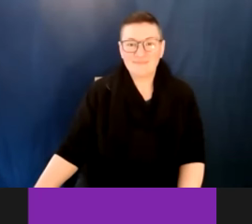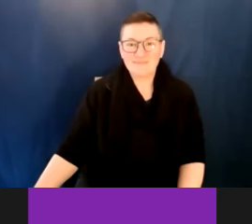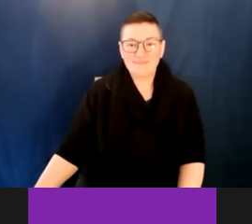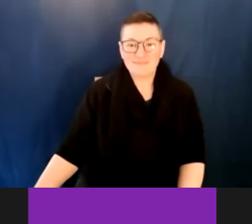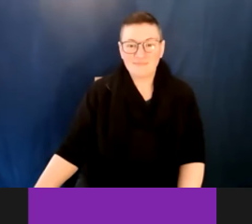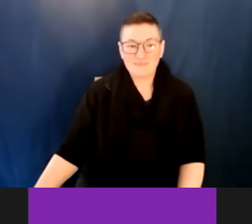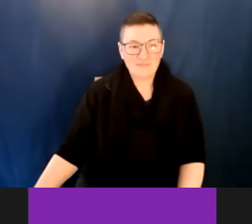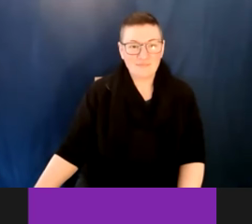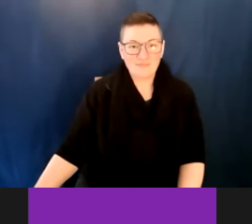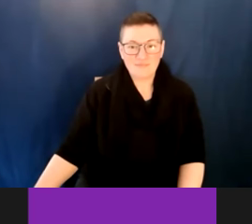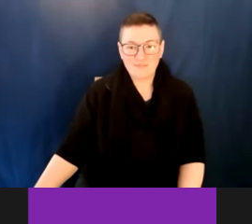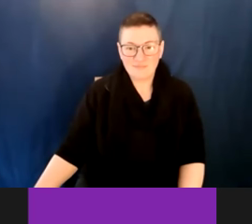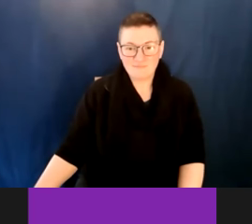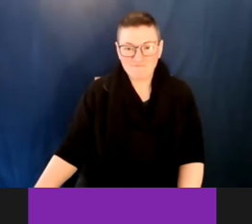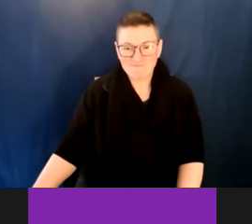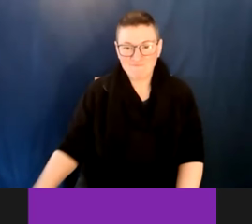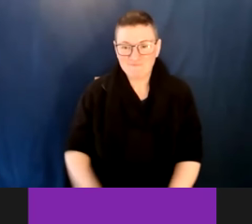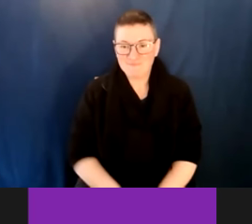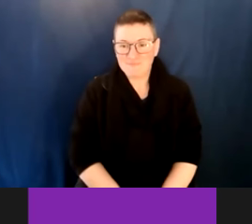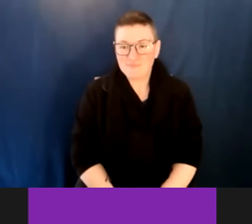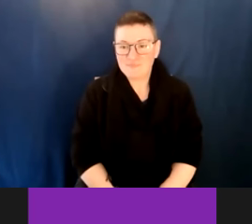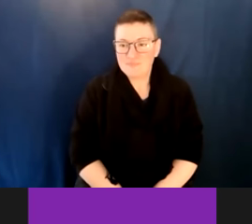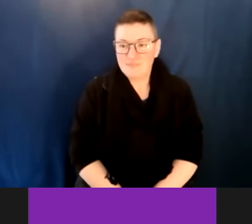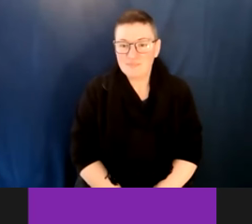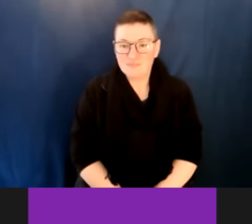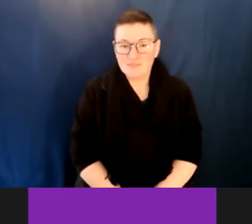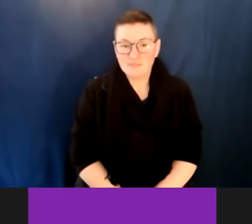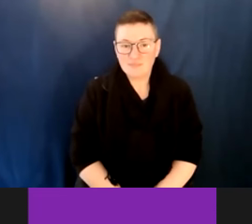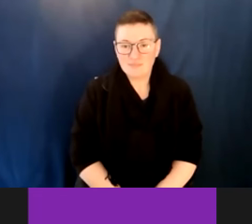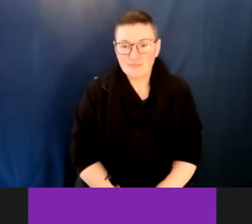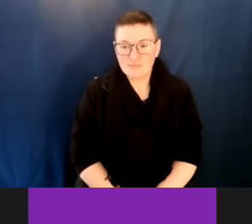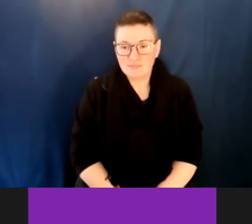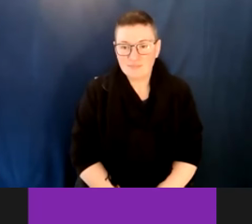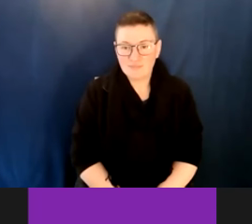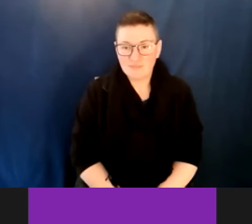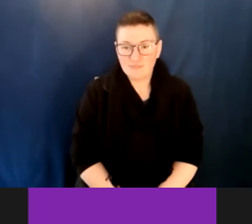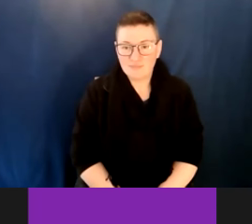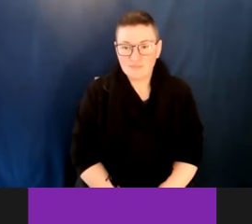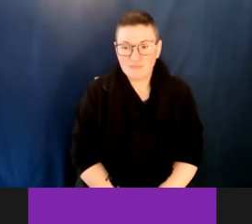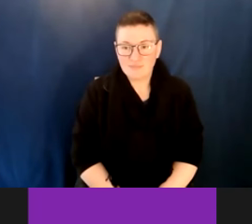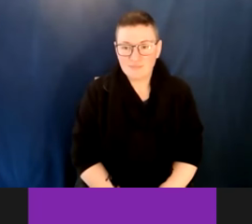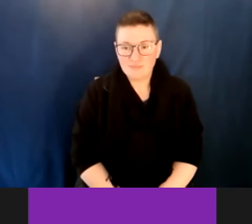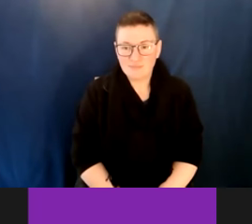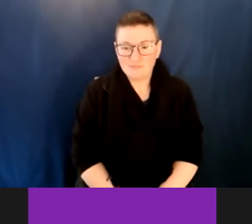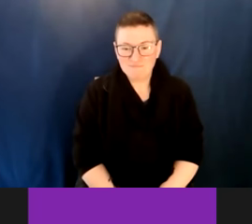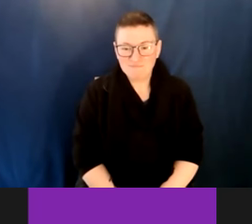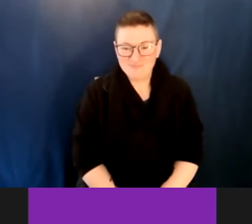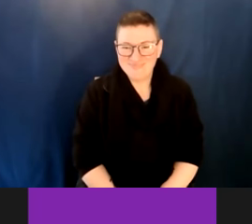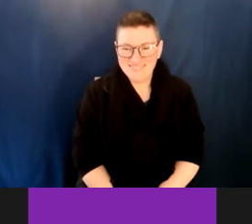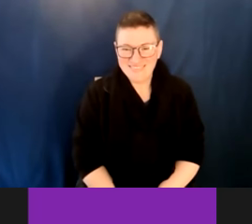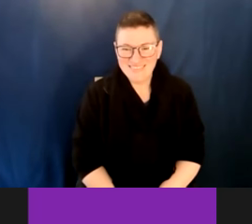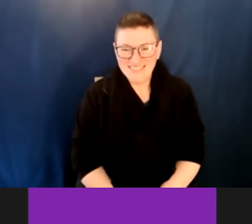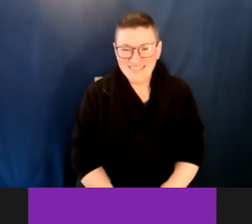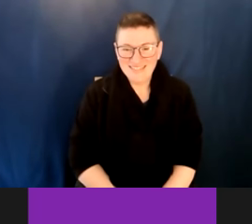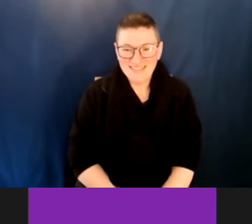So thank you so much, Alissa. Does anybody have any questions or thoughts? Comments? You are going to,